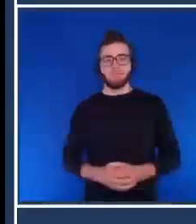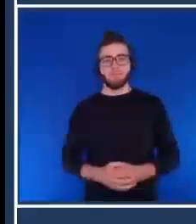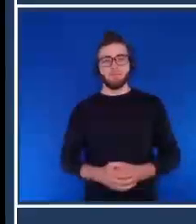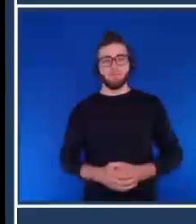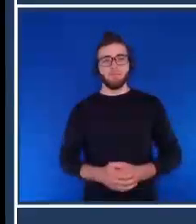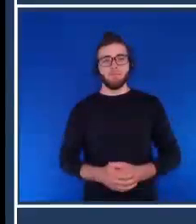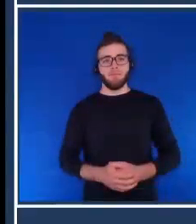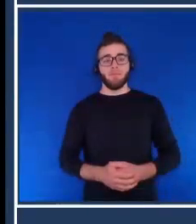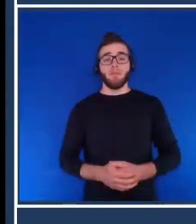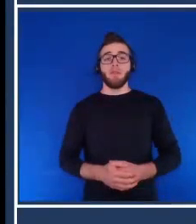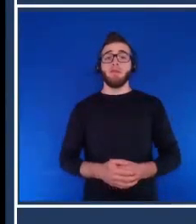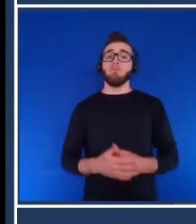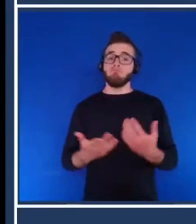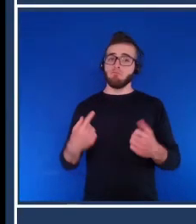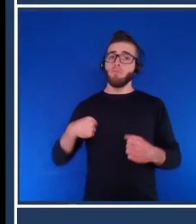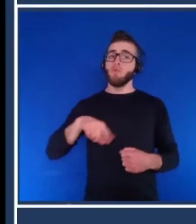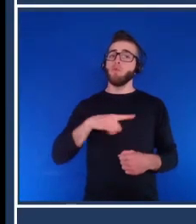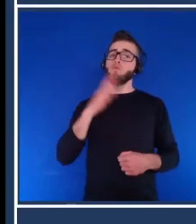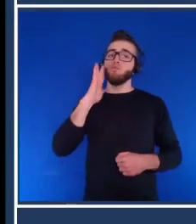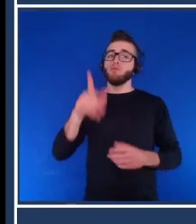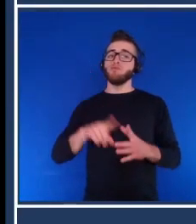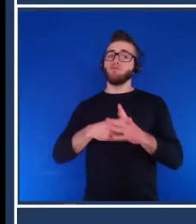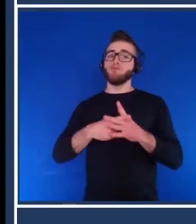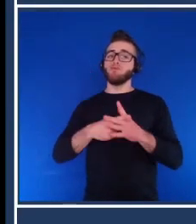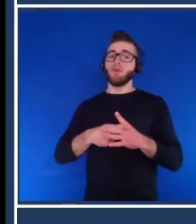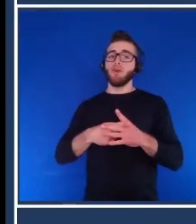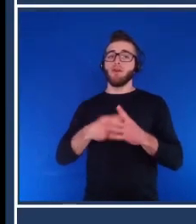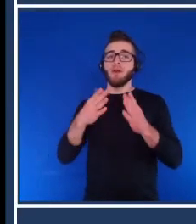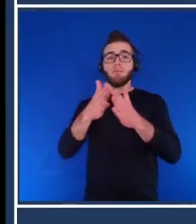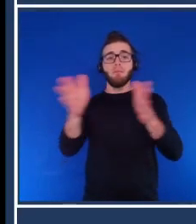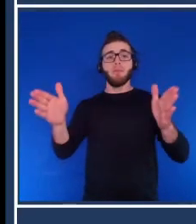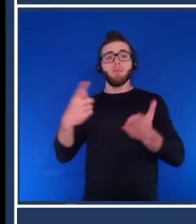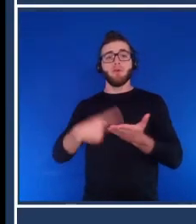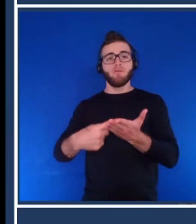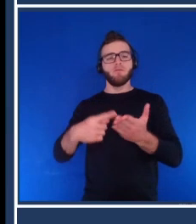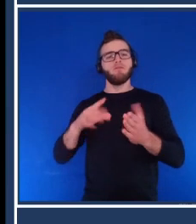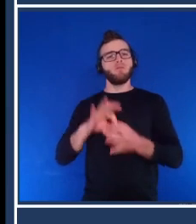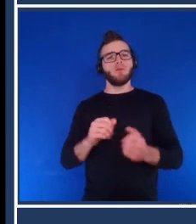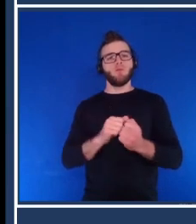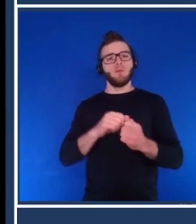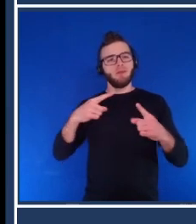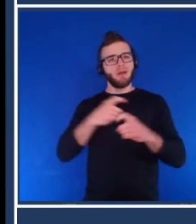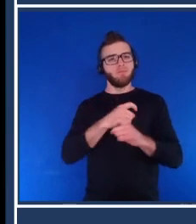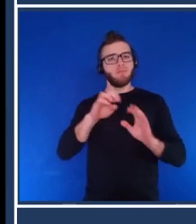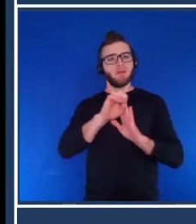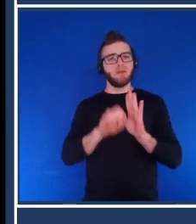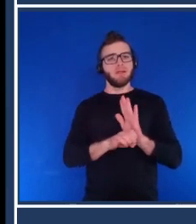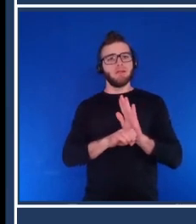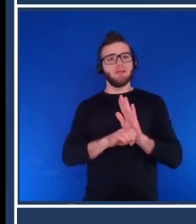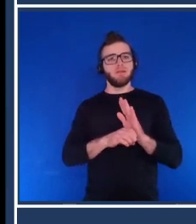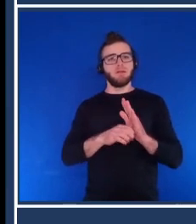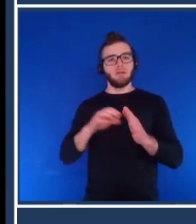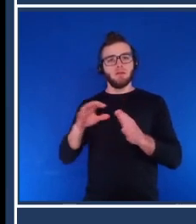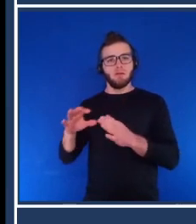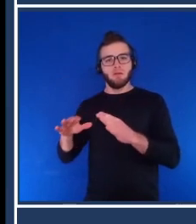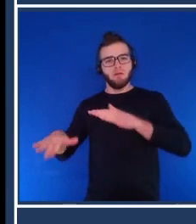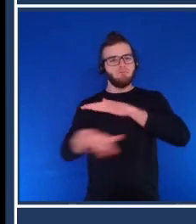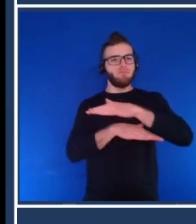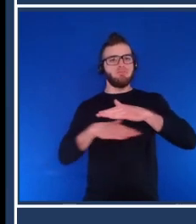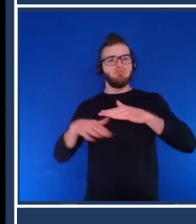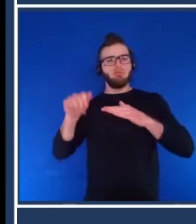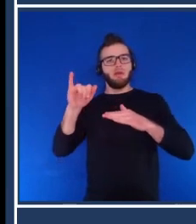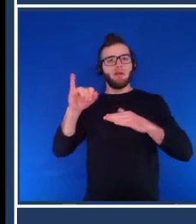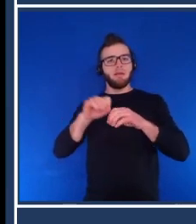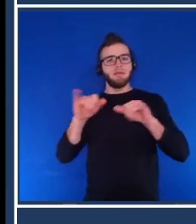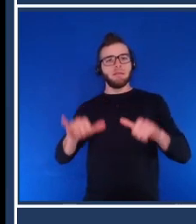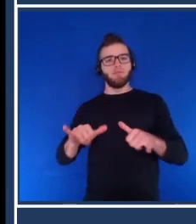We're also starting a public conversation about the complex ethical issues that underlie AI systems that impact people with disabilities.